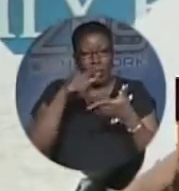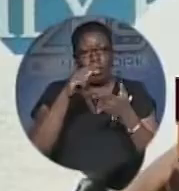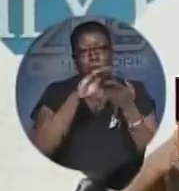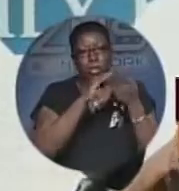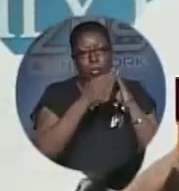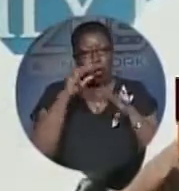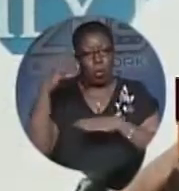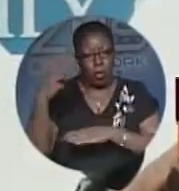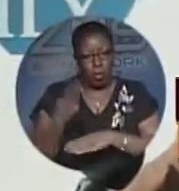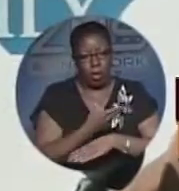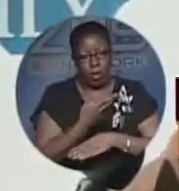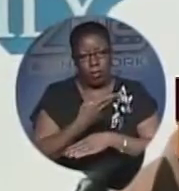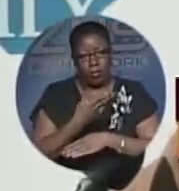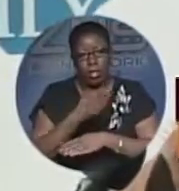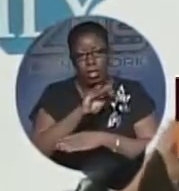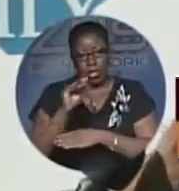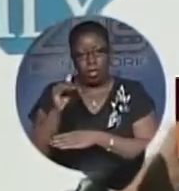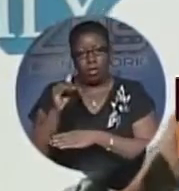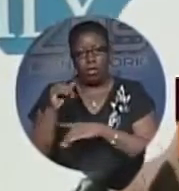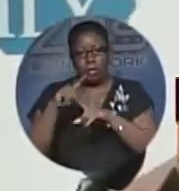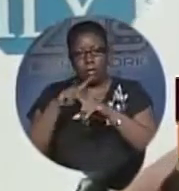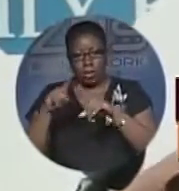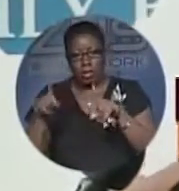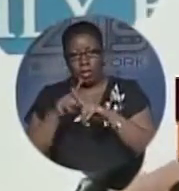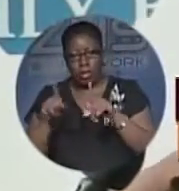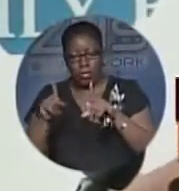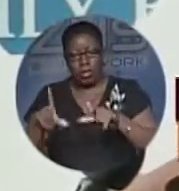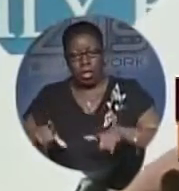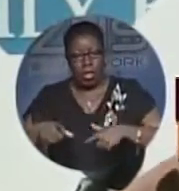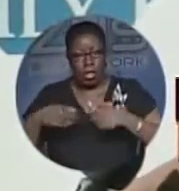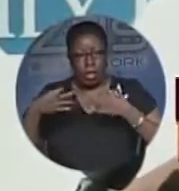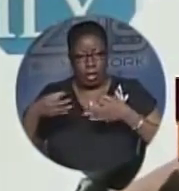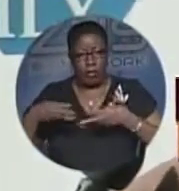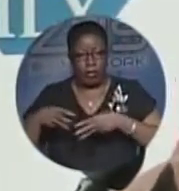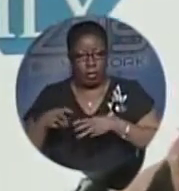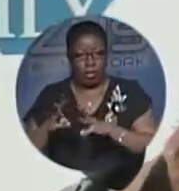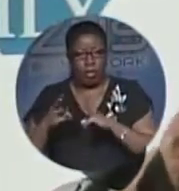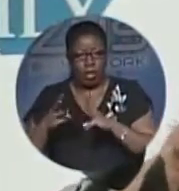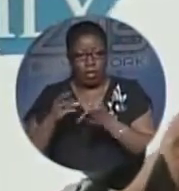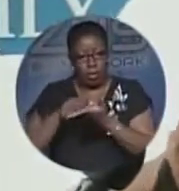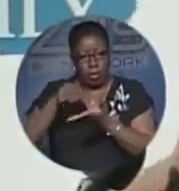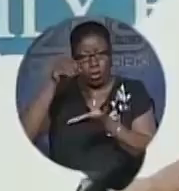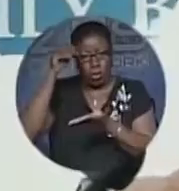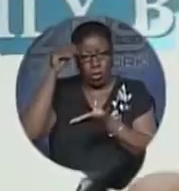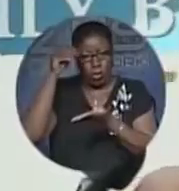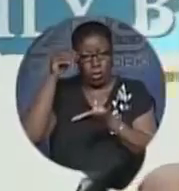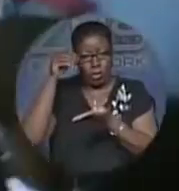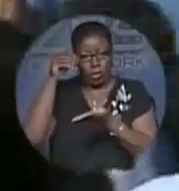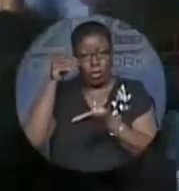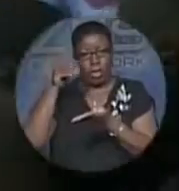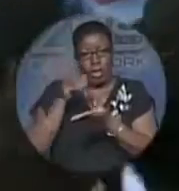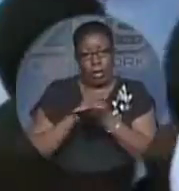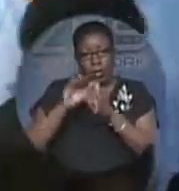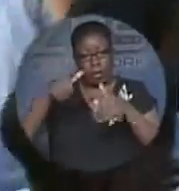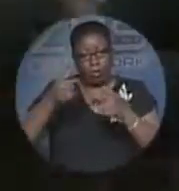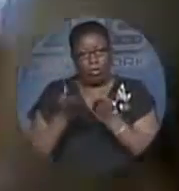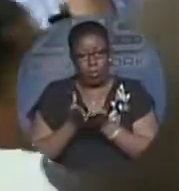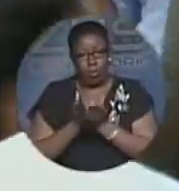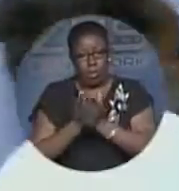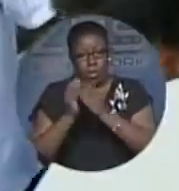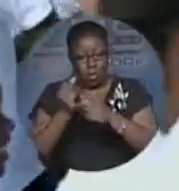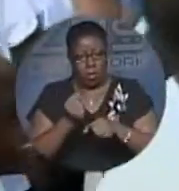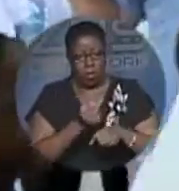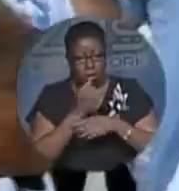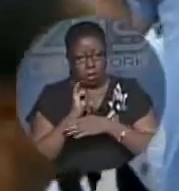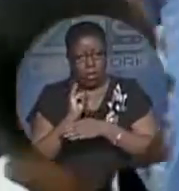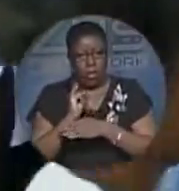welcomes children from all walks of life who desires to learn the art of sailing. Because in the end, it is all about